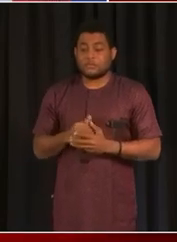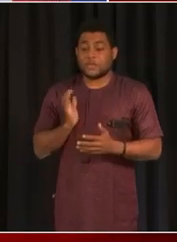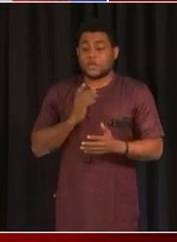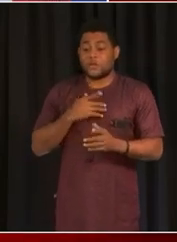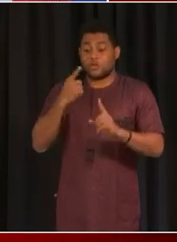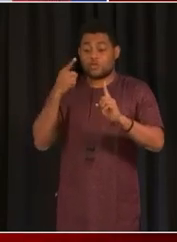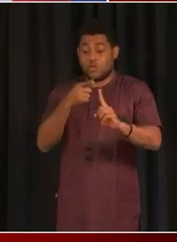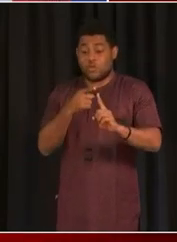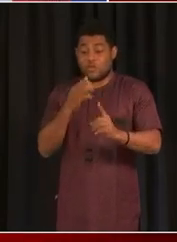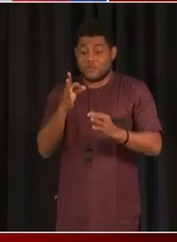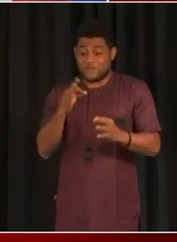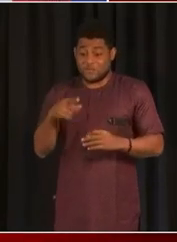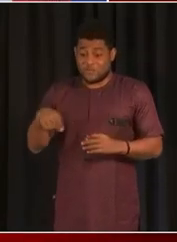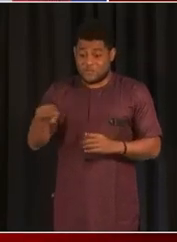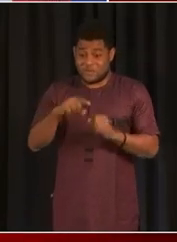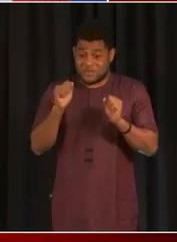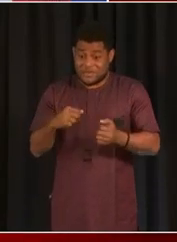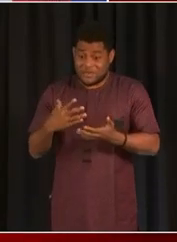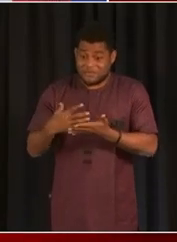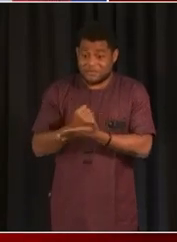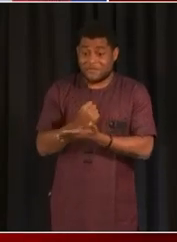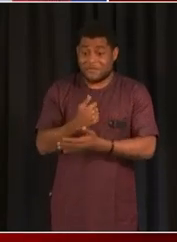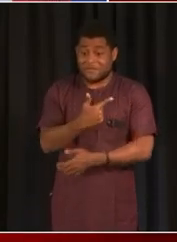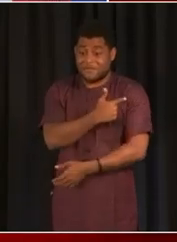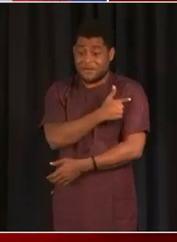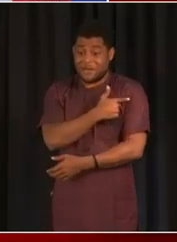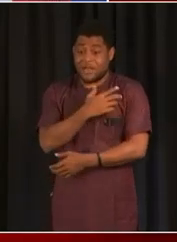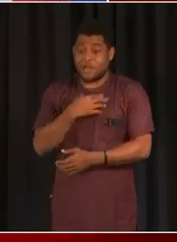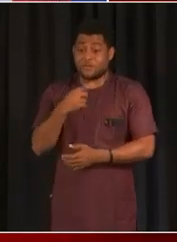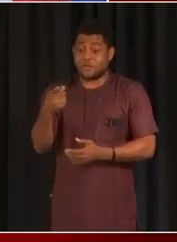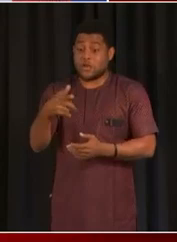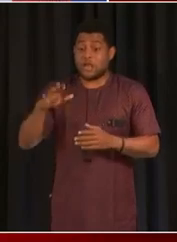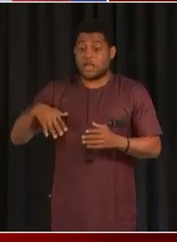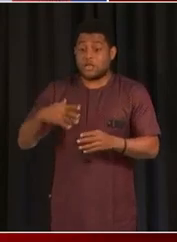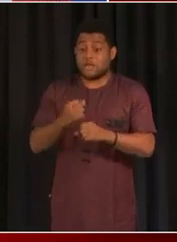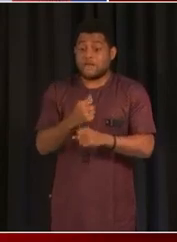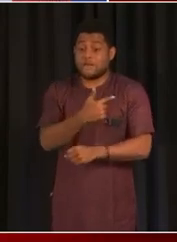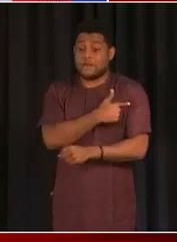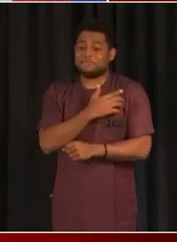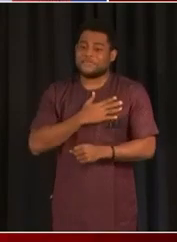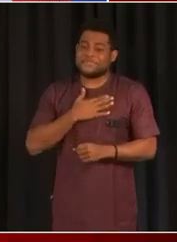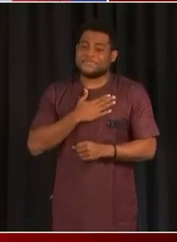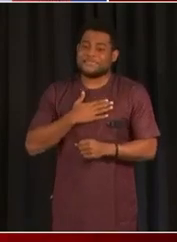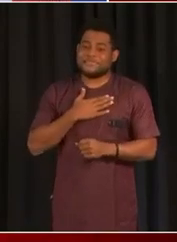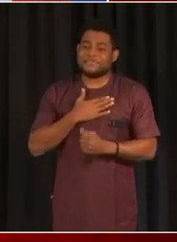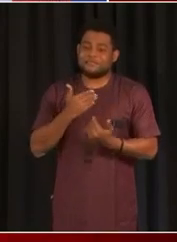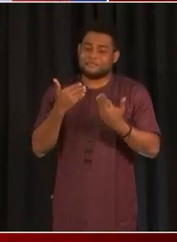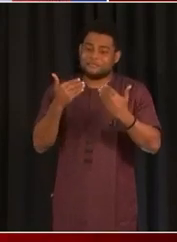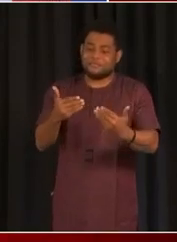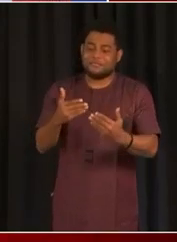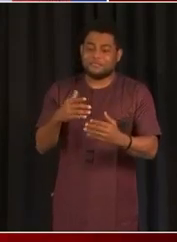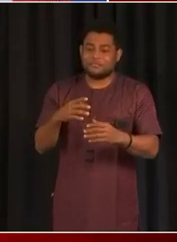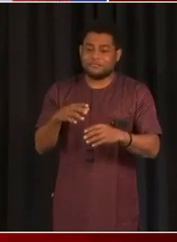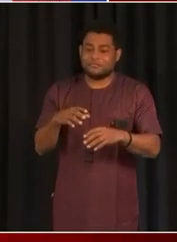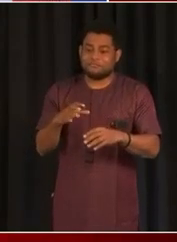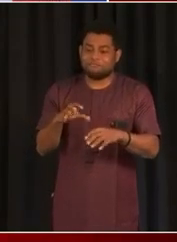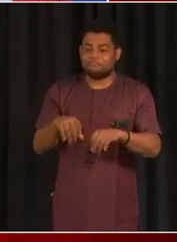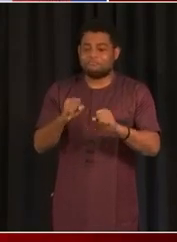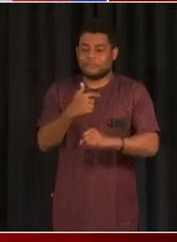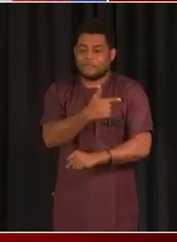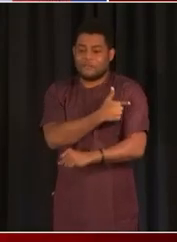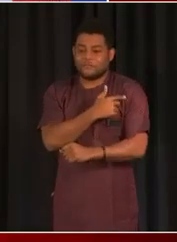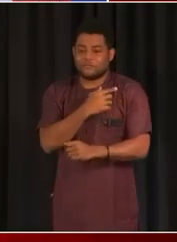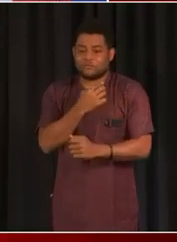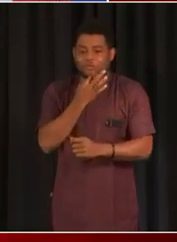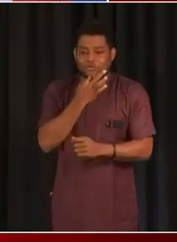you are eligible to get vaccinated and you're not yet vaccinated, you need to do so as soon as possible for your own